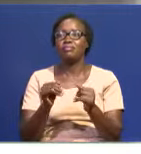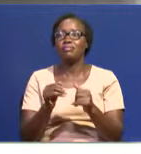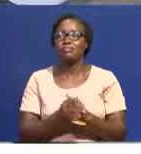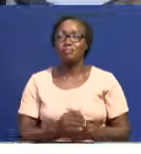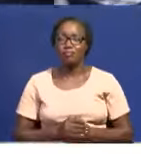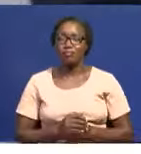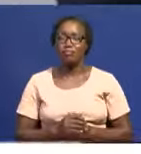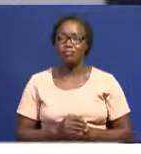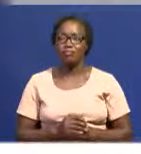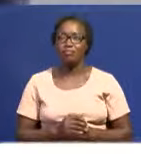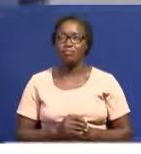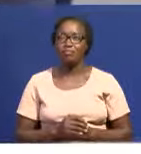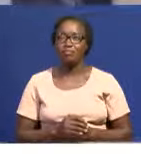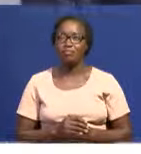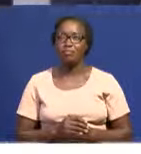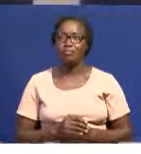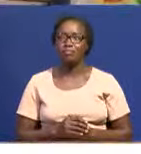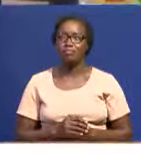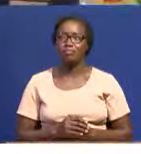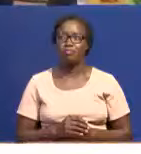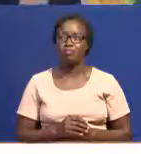wrap-up.